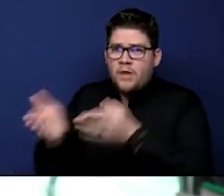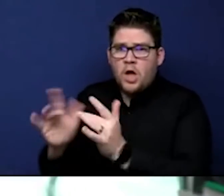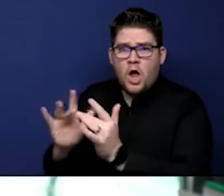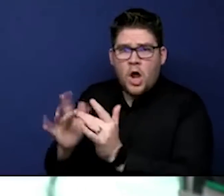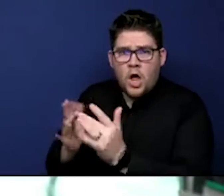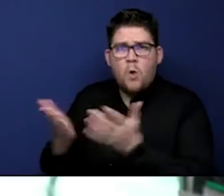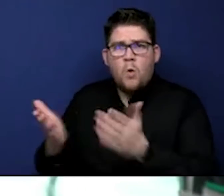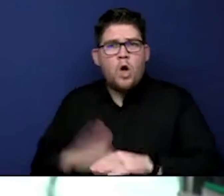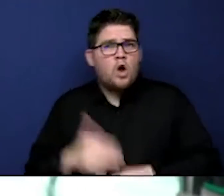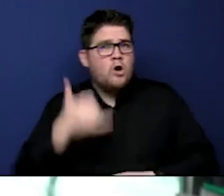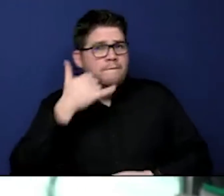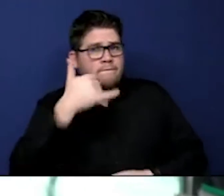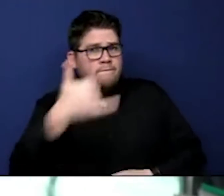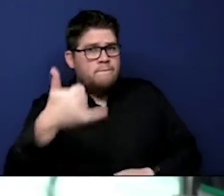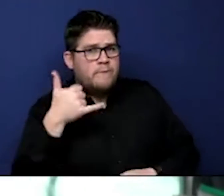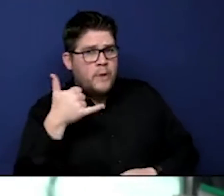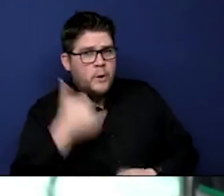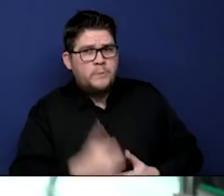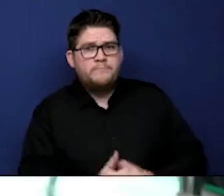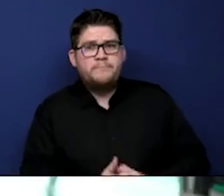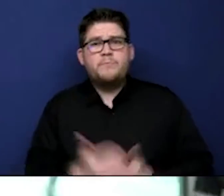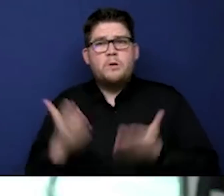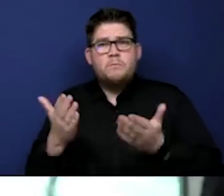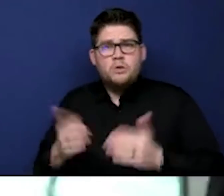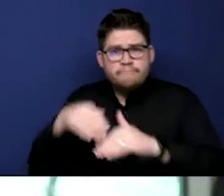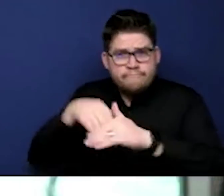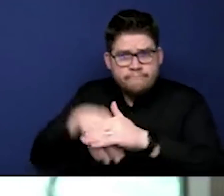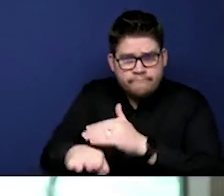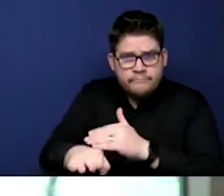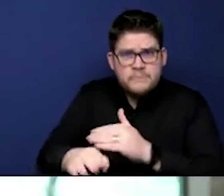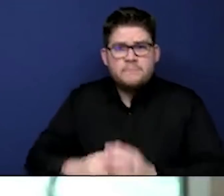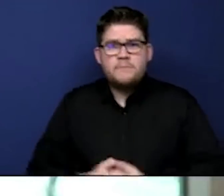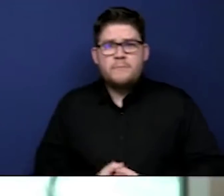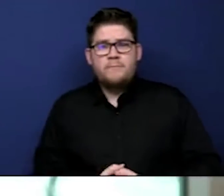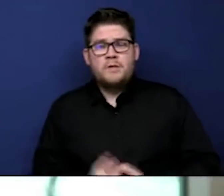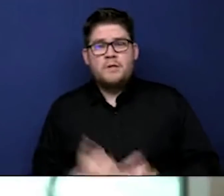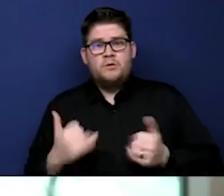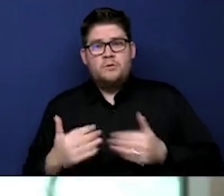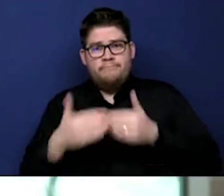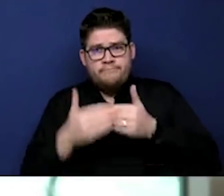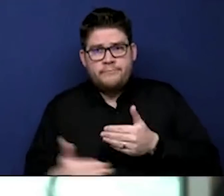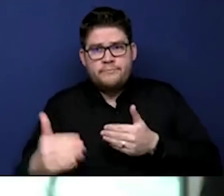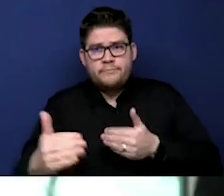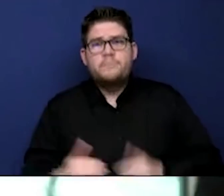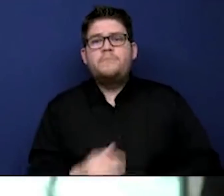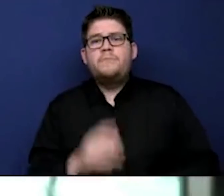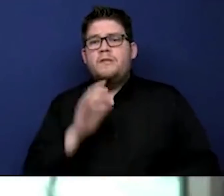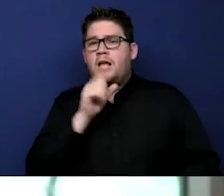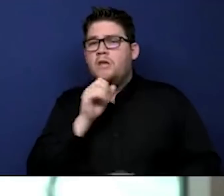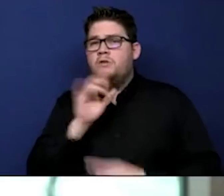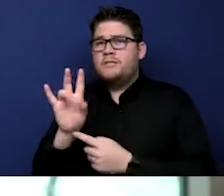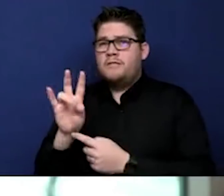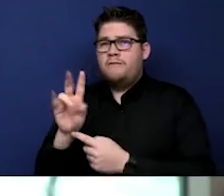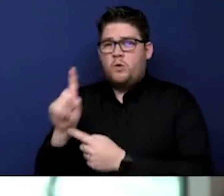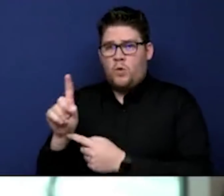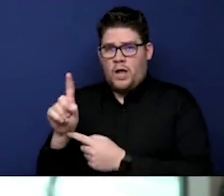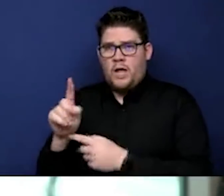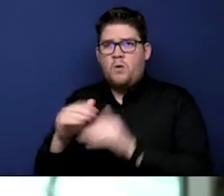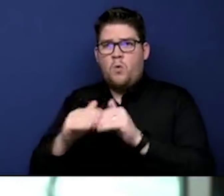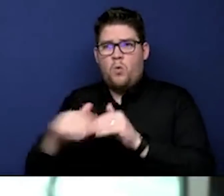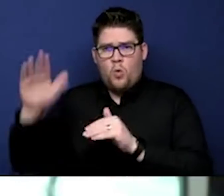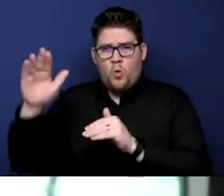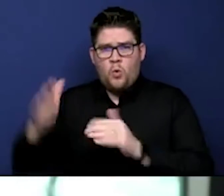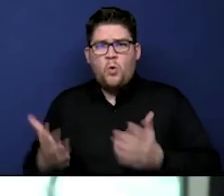people 71 and older, and Indigenous peoples 18 and over, and people who have their letters around clinically